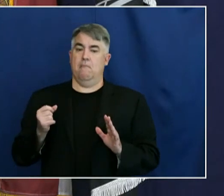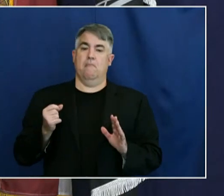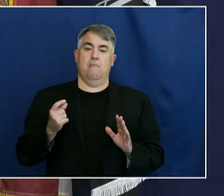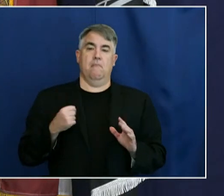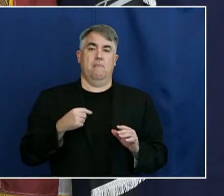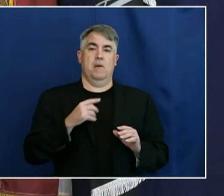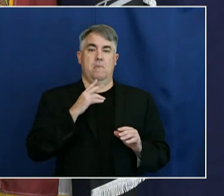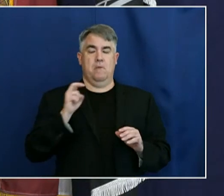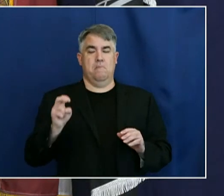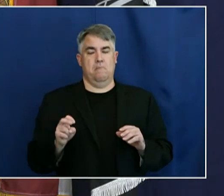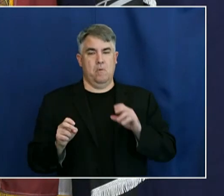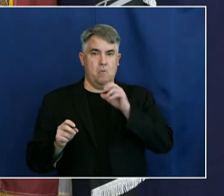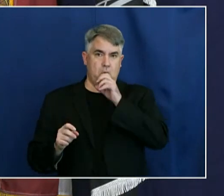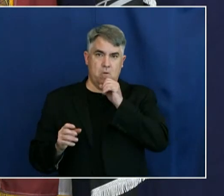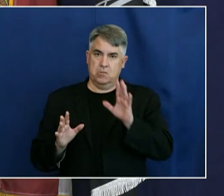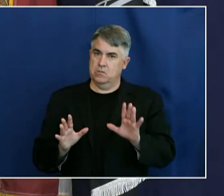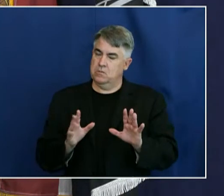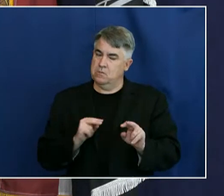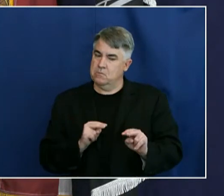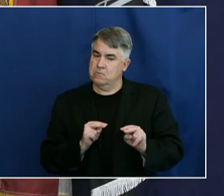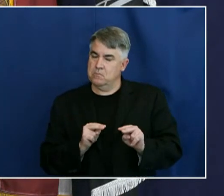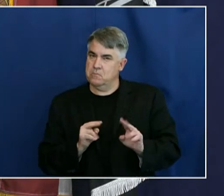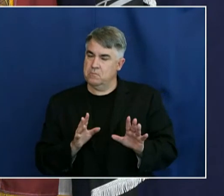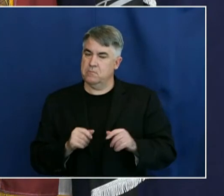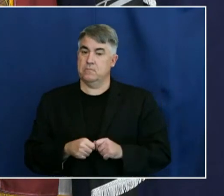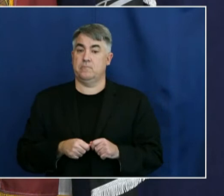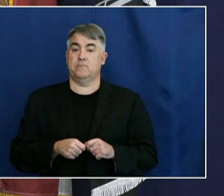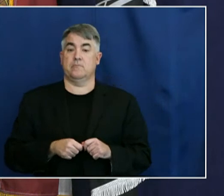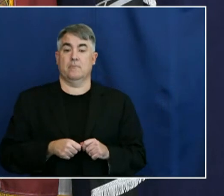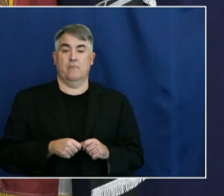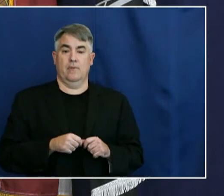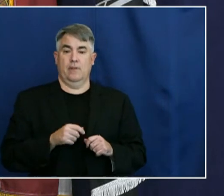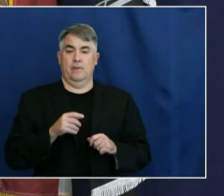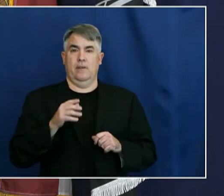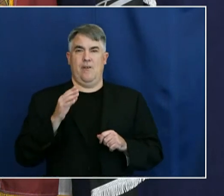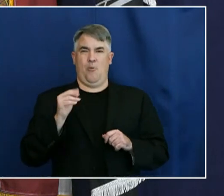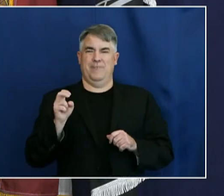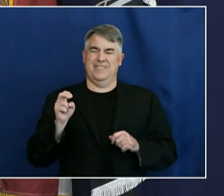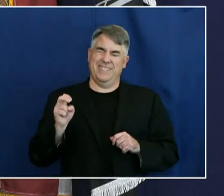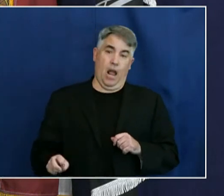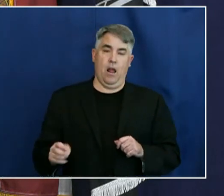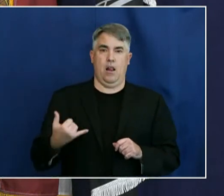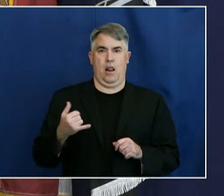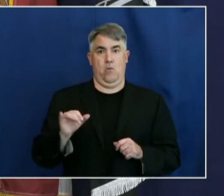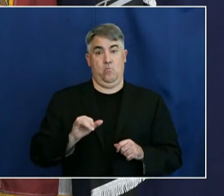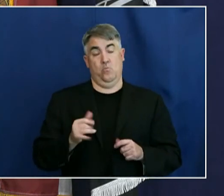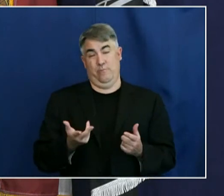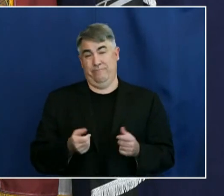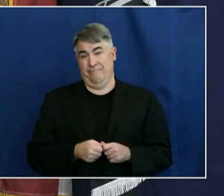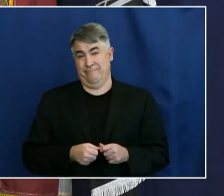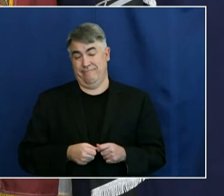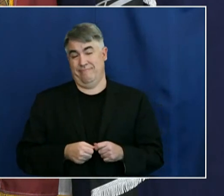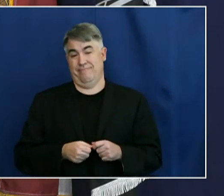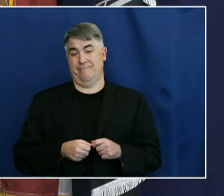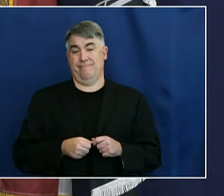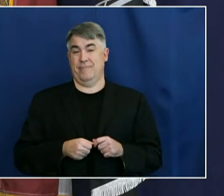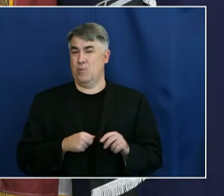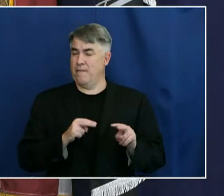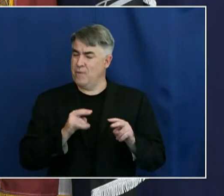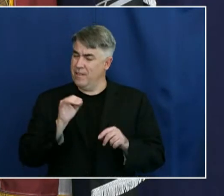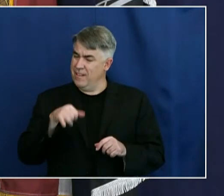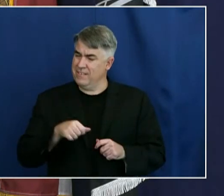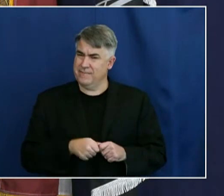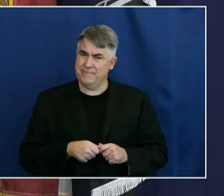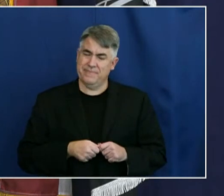then eventually the yellow tiers. So we would expect that. But, you